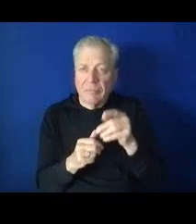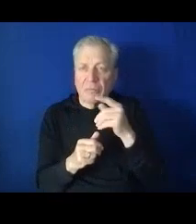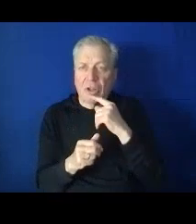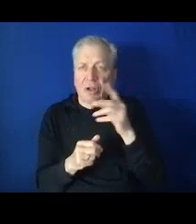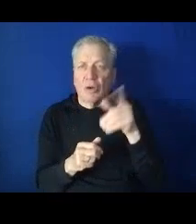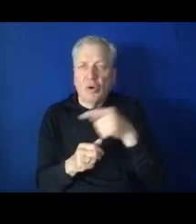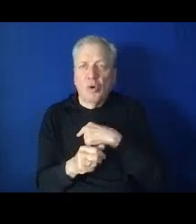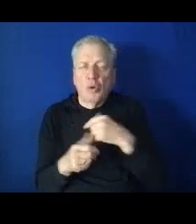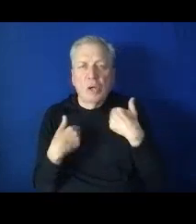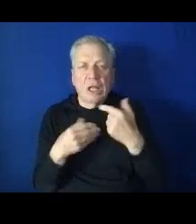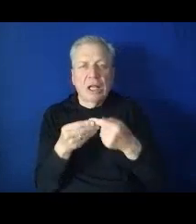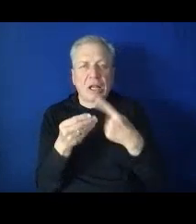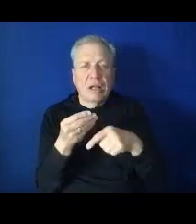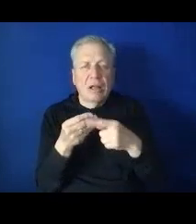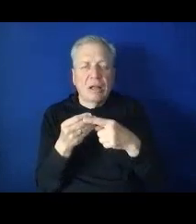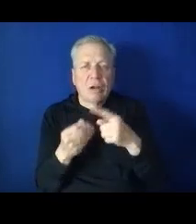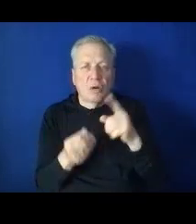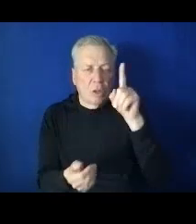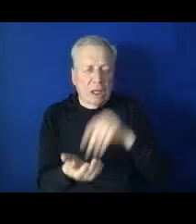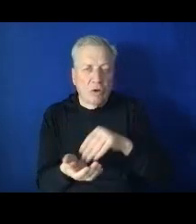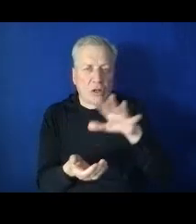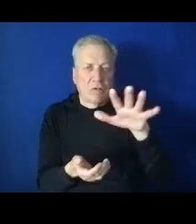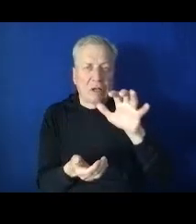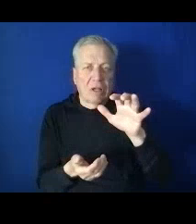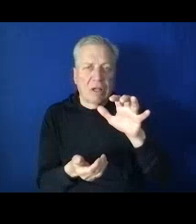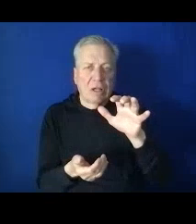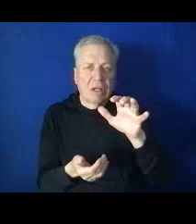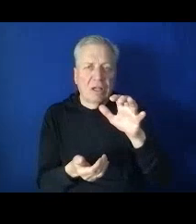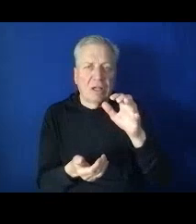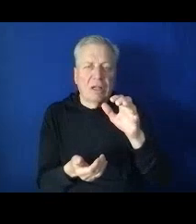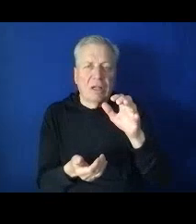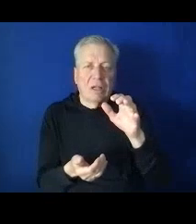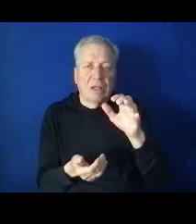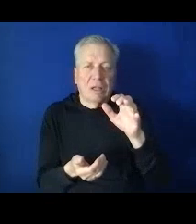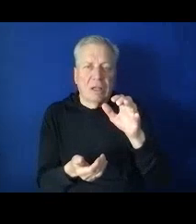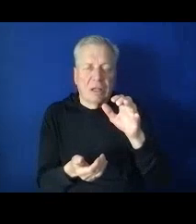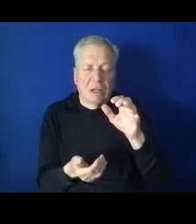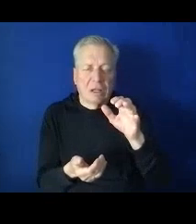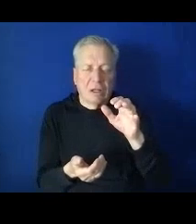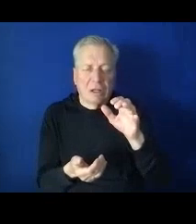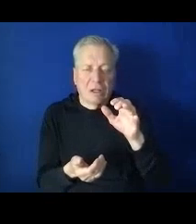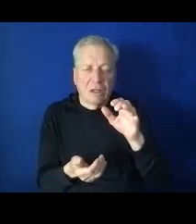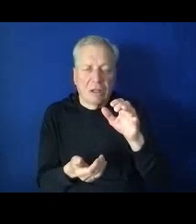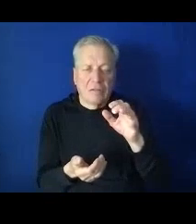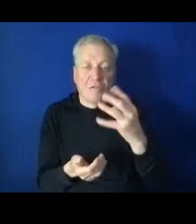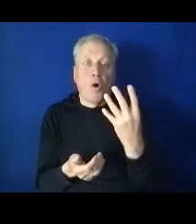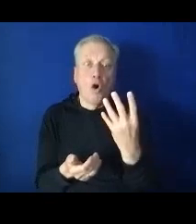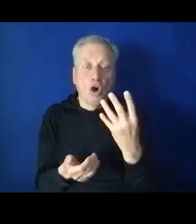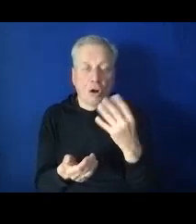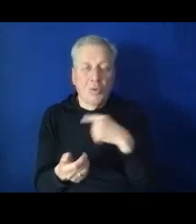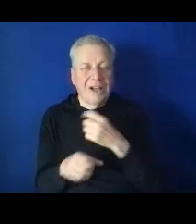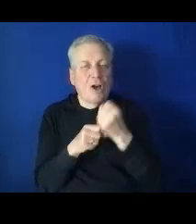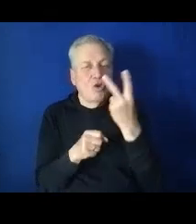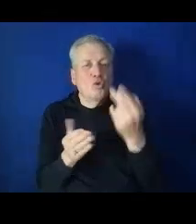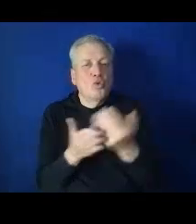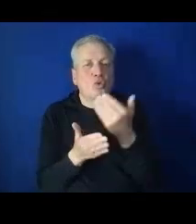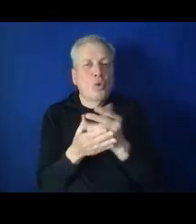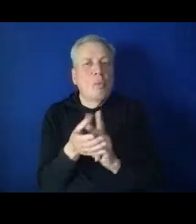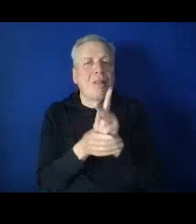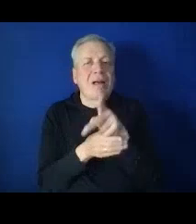we have about 1,504 plants. We got 2 new ones yesterday, which is really exciting. And of those,